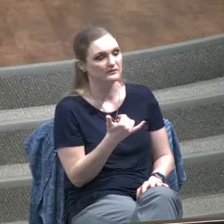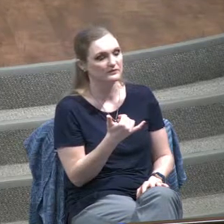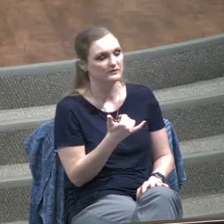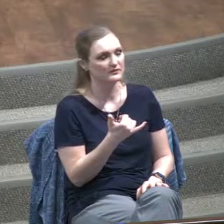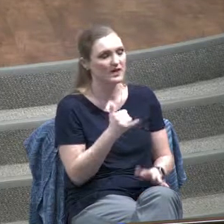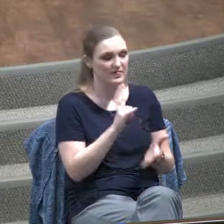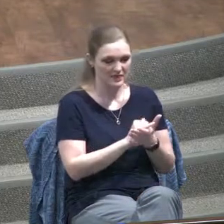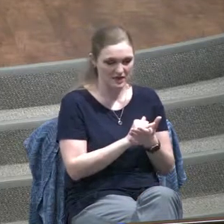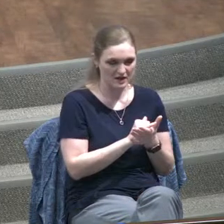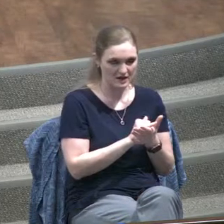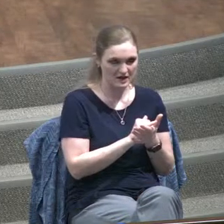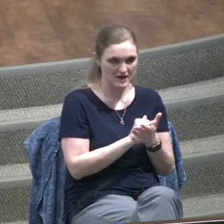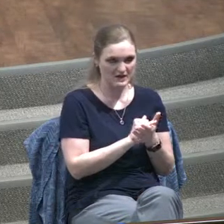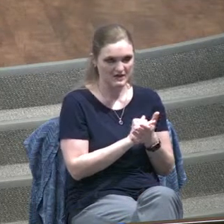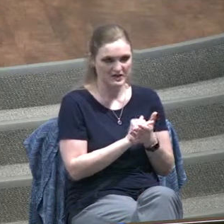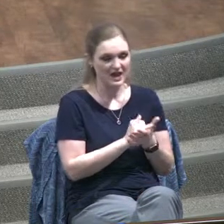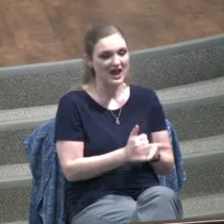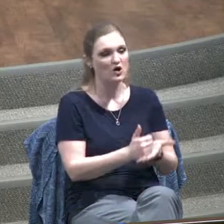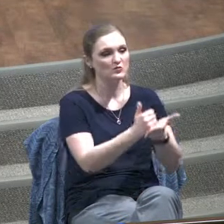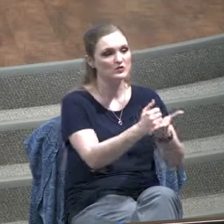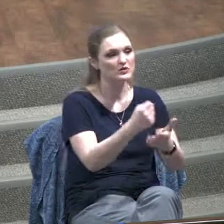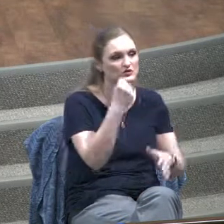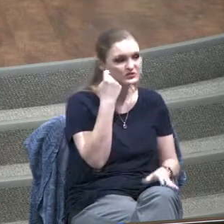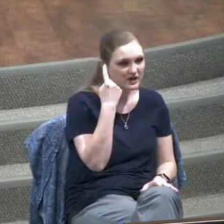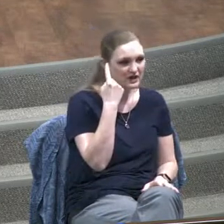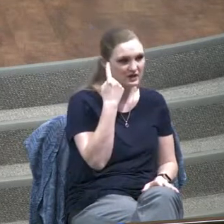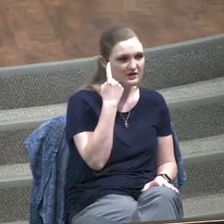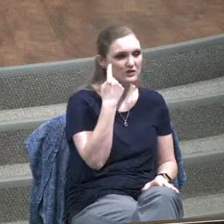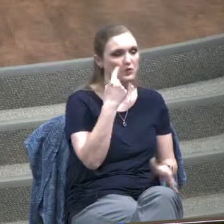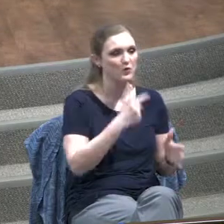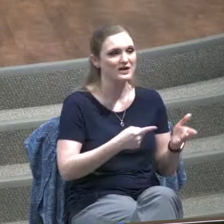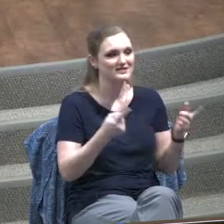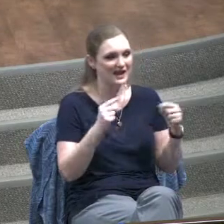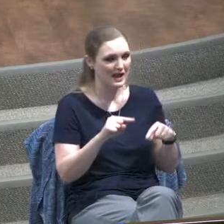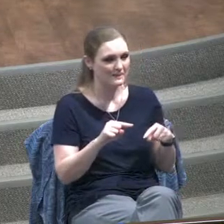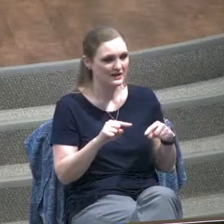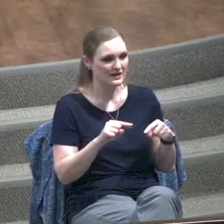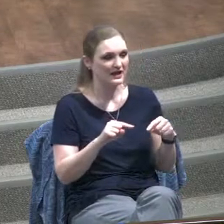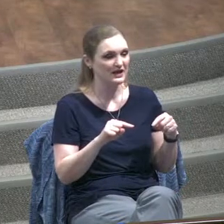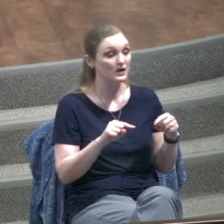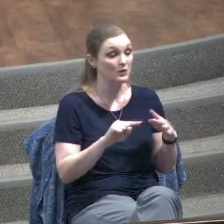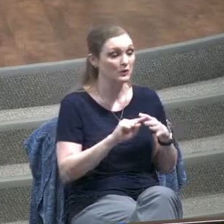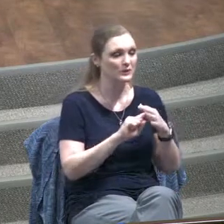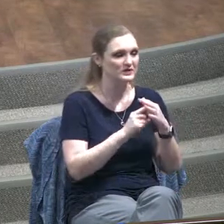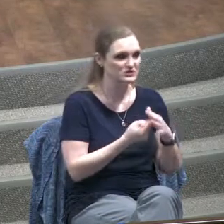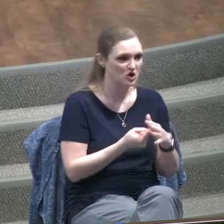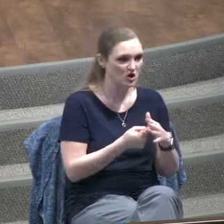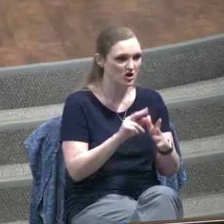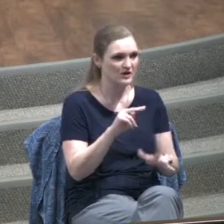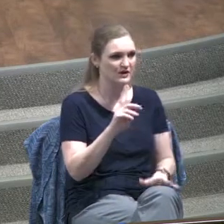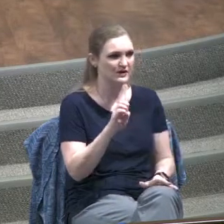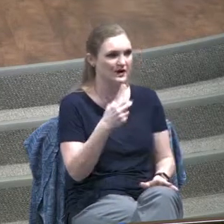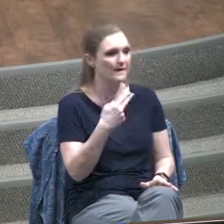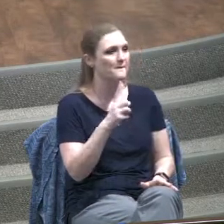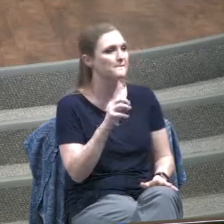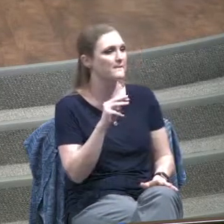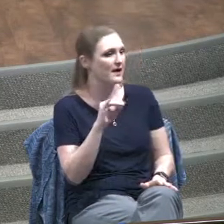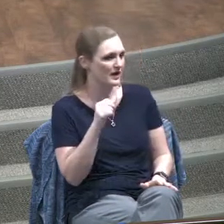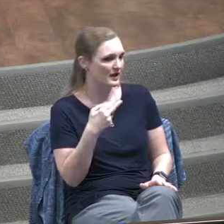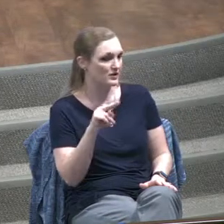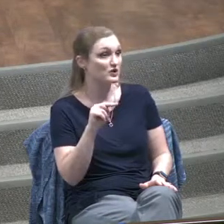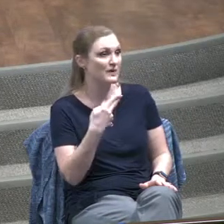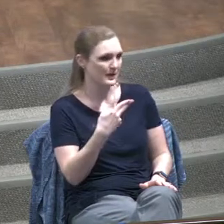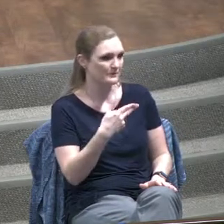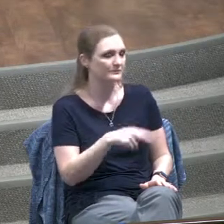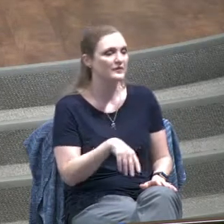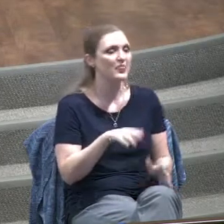so this kind of sets the stage for what we're going to talk about today. The book